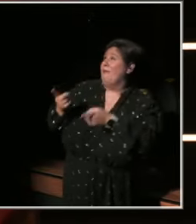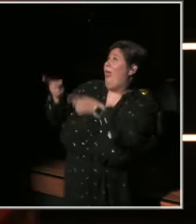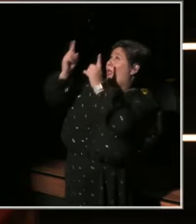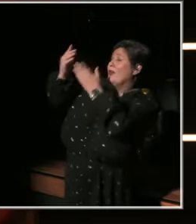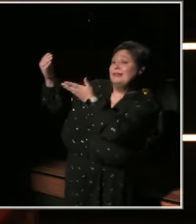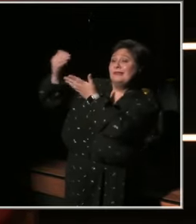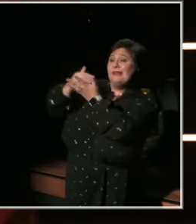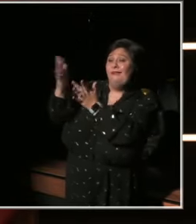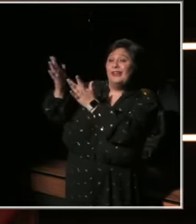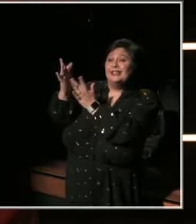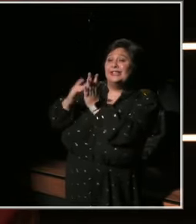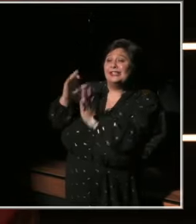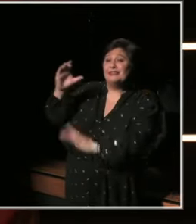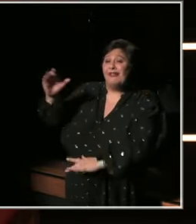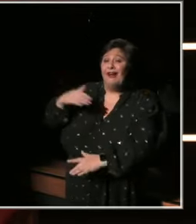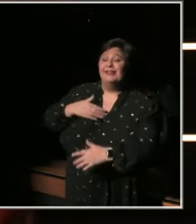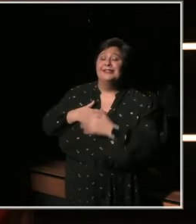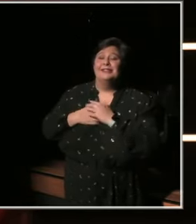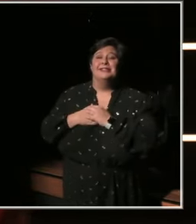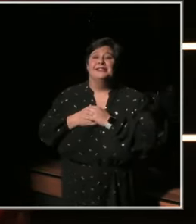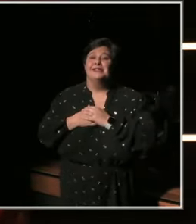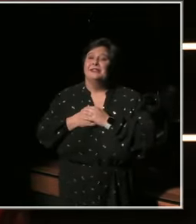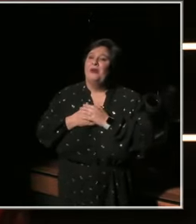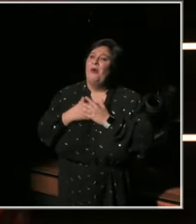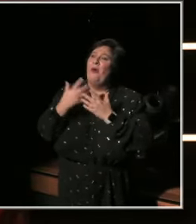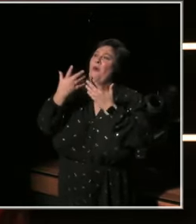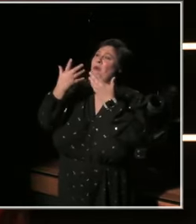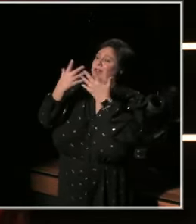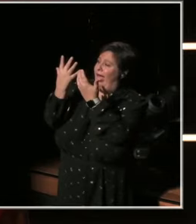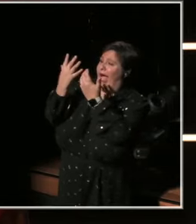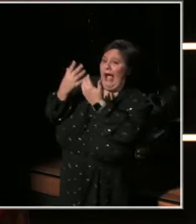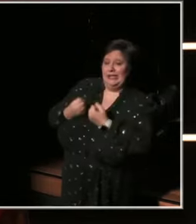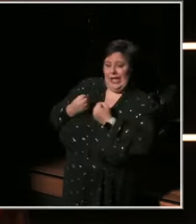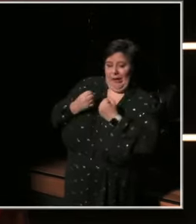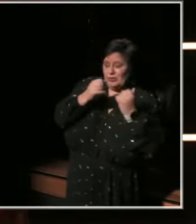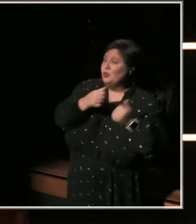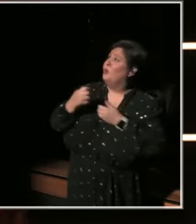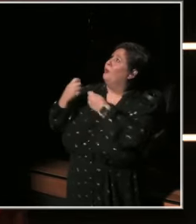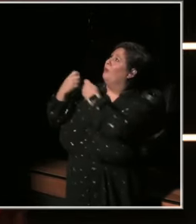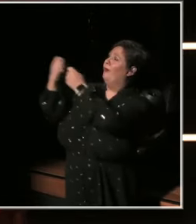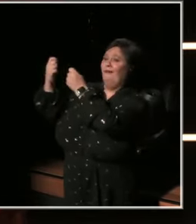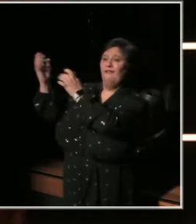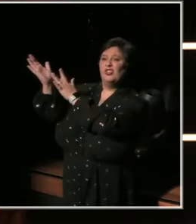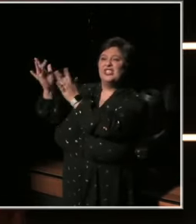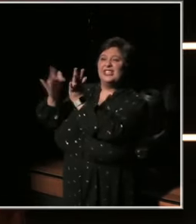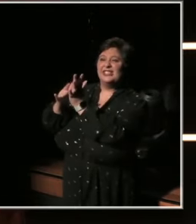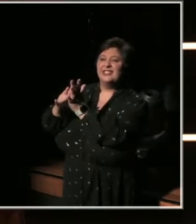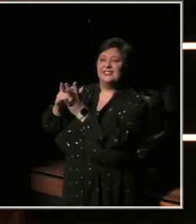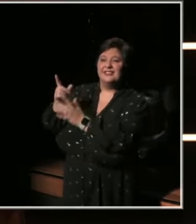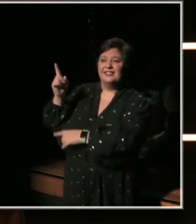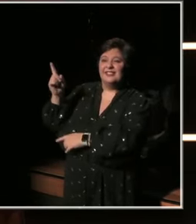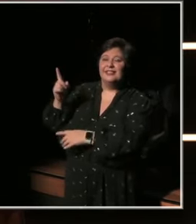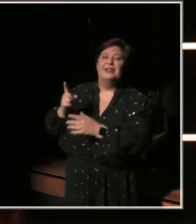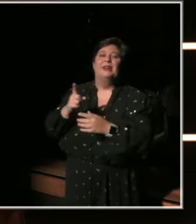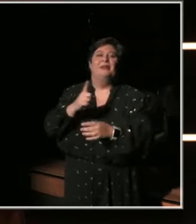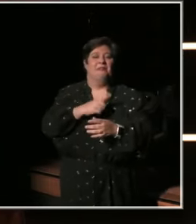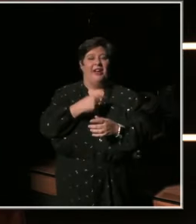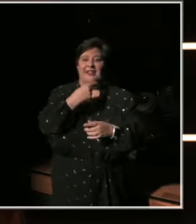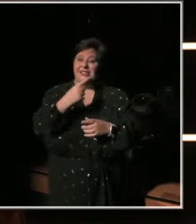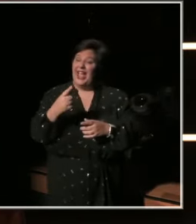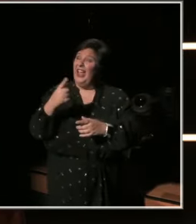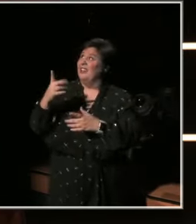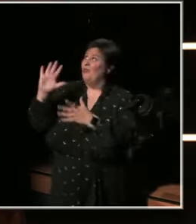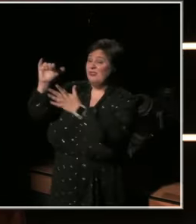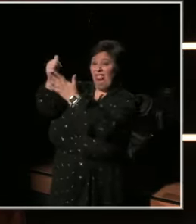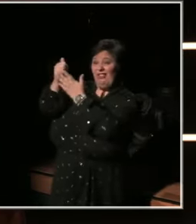and Savior, Jesus Christ. We actually accepting this award for Jesus, you know what I'm saying? I have to say that because, like I said, it was the